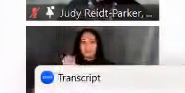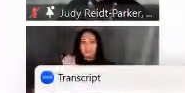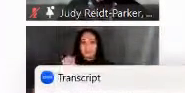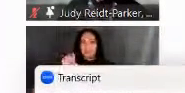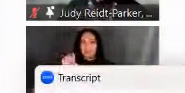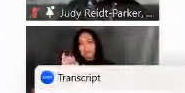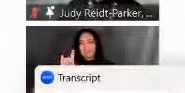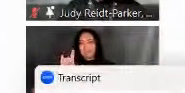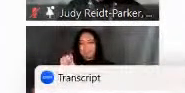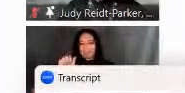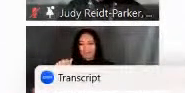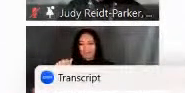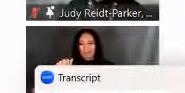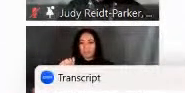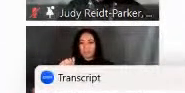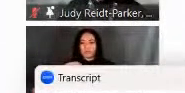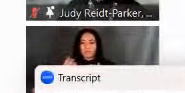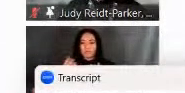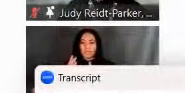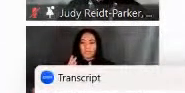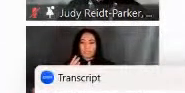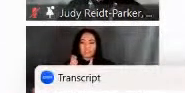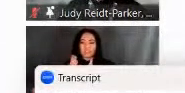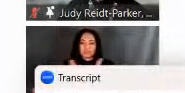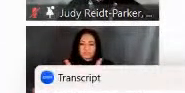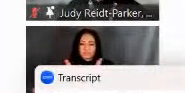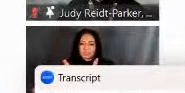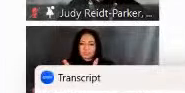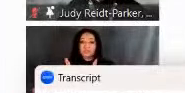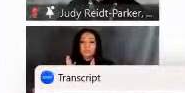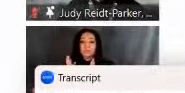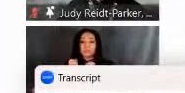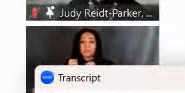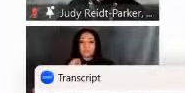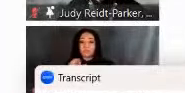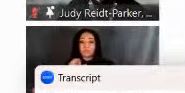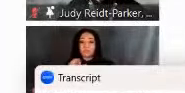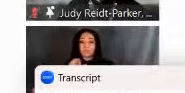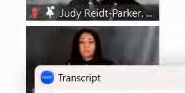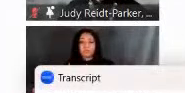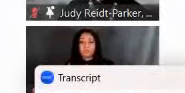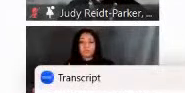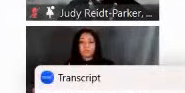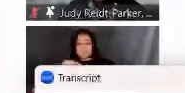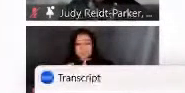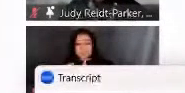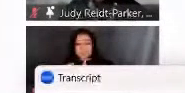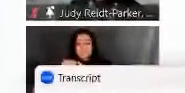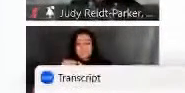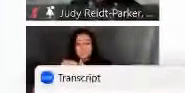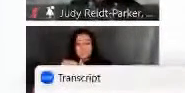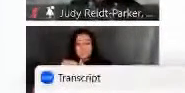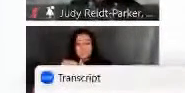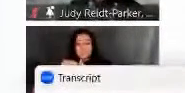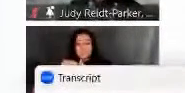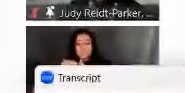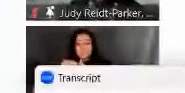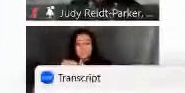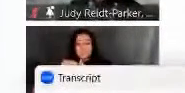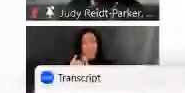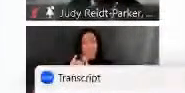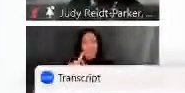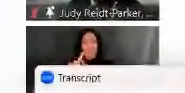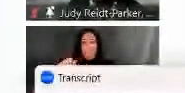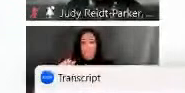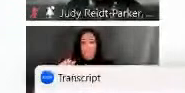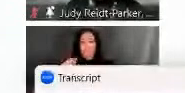to provide services to children with an identified disability and the least restrictive environment. So this is kind of a point where some